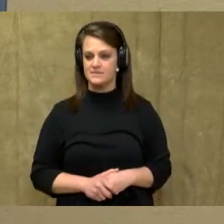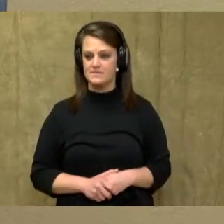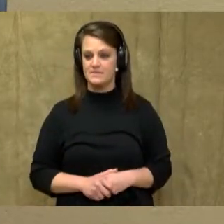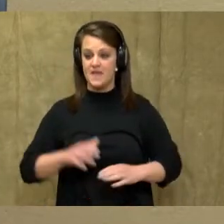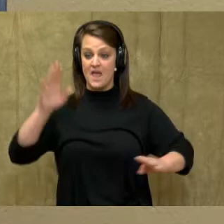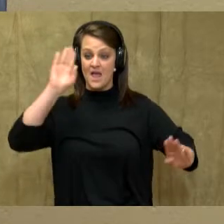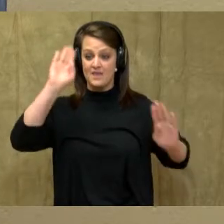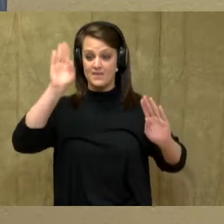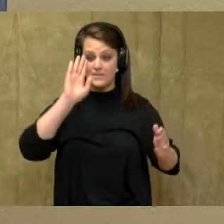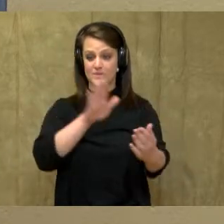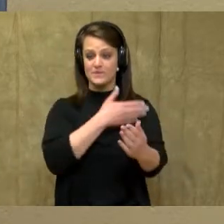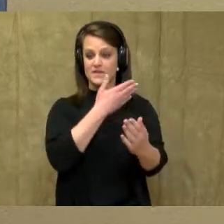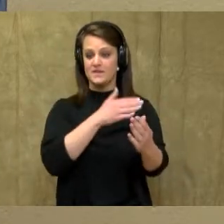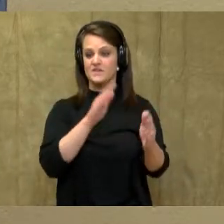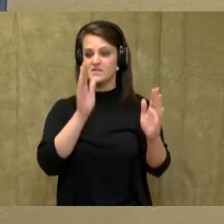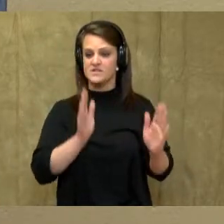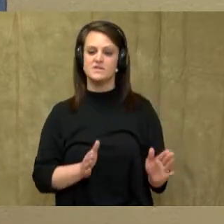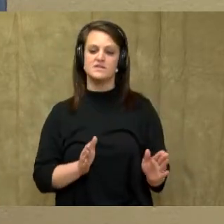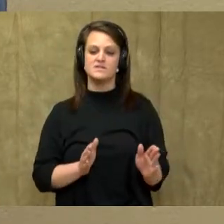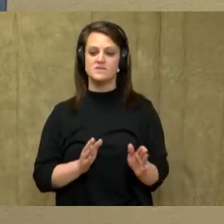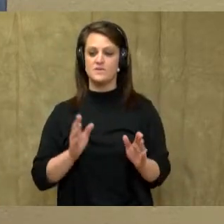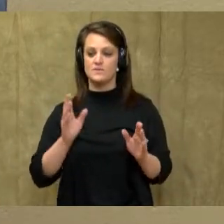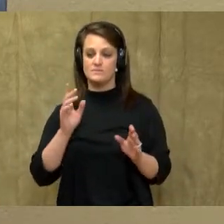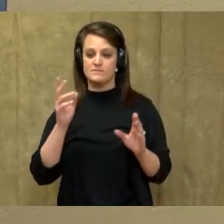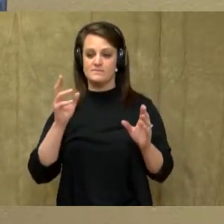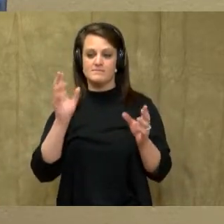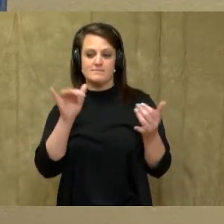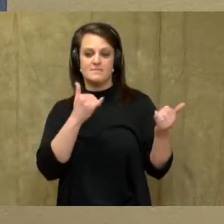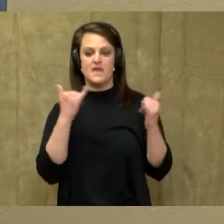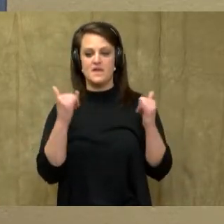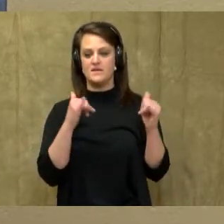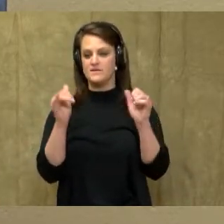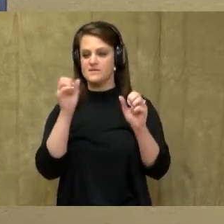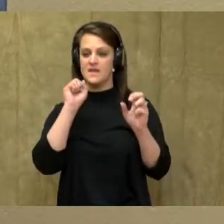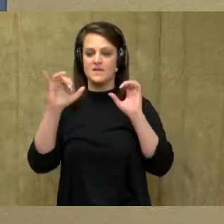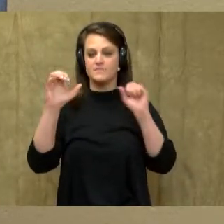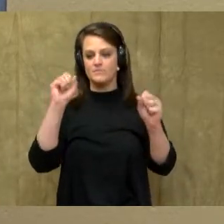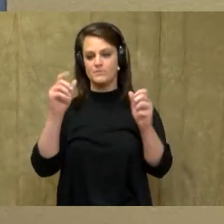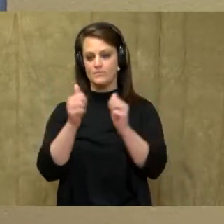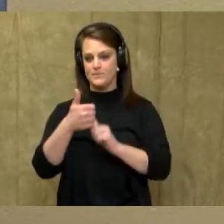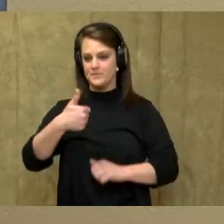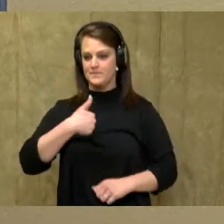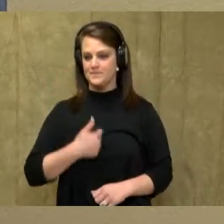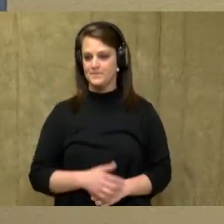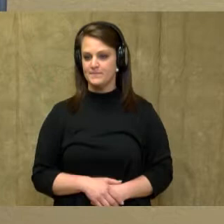musicians. Hello, musicians, play and sing along.